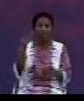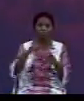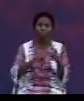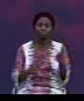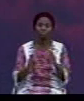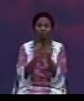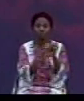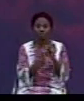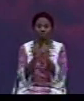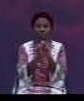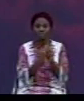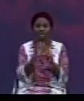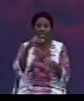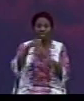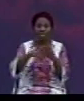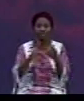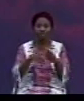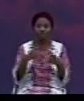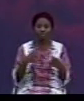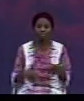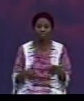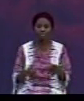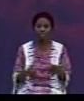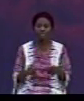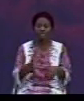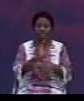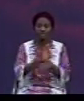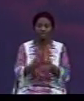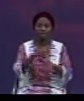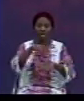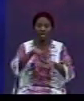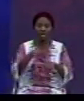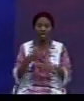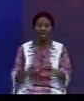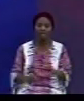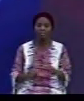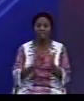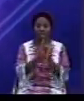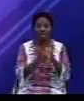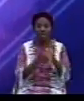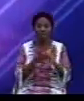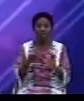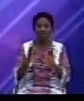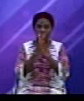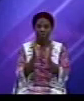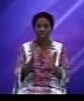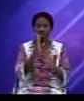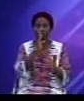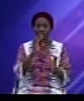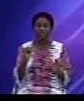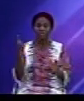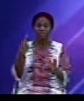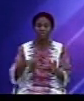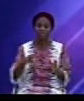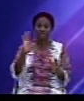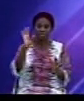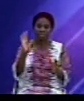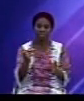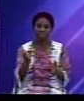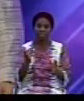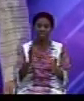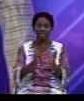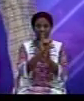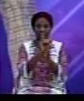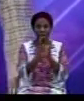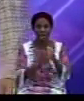temple at the hour of prayer, being the ninth hour. Verse 2 tells us, and a